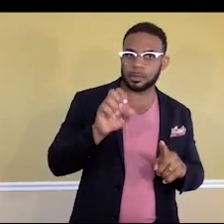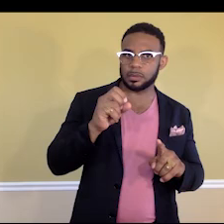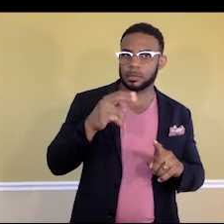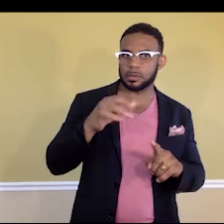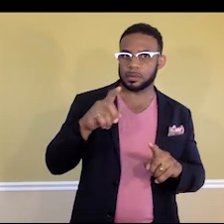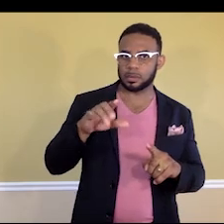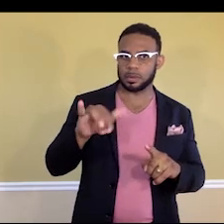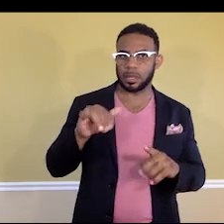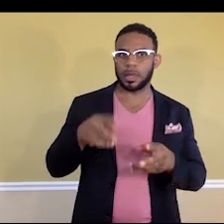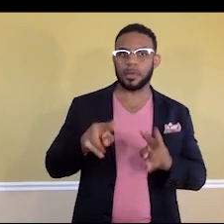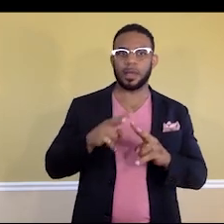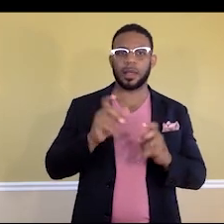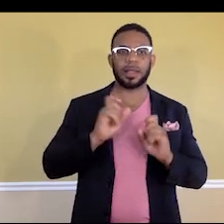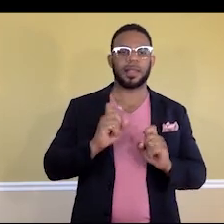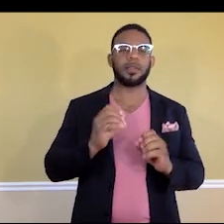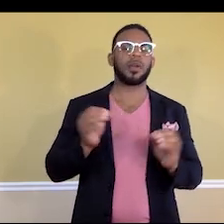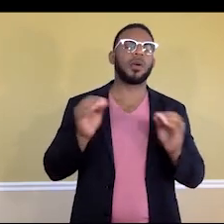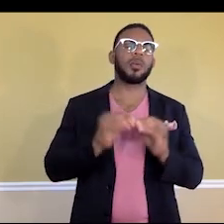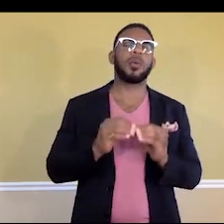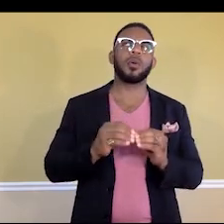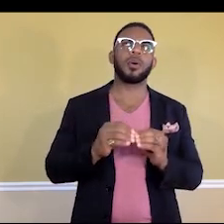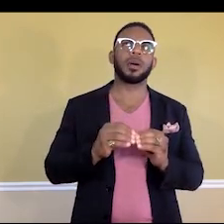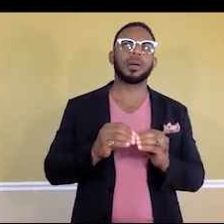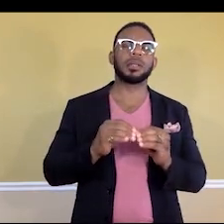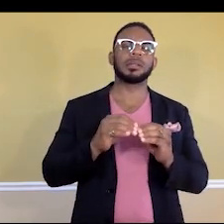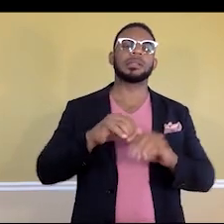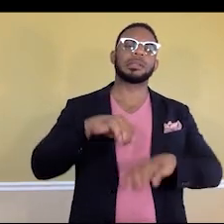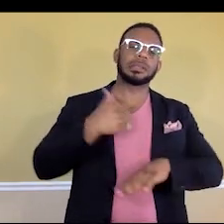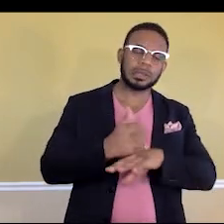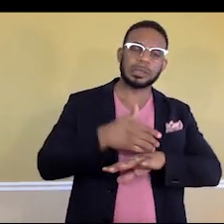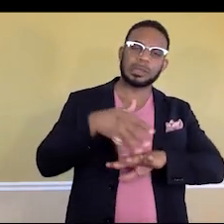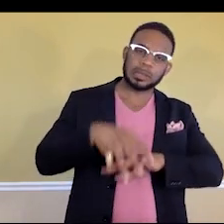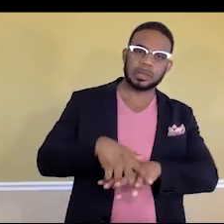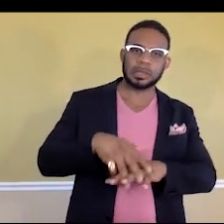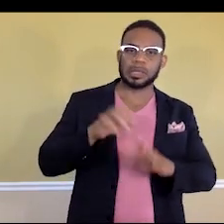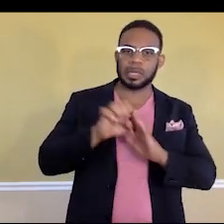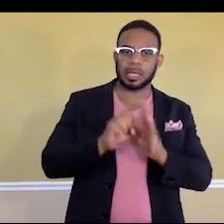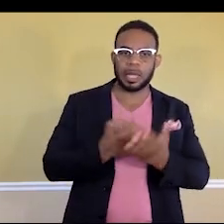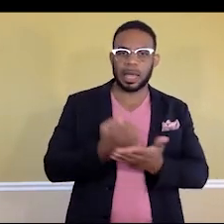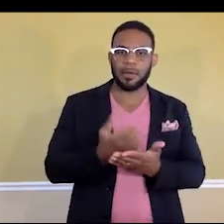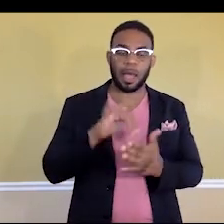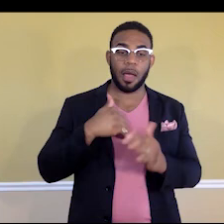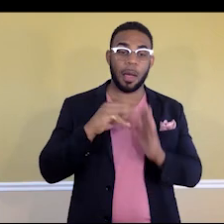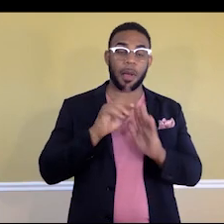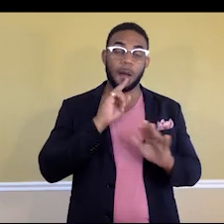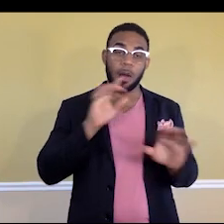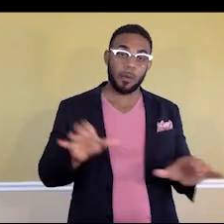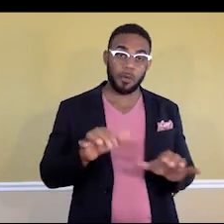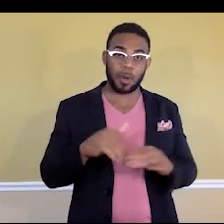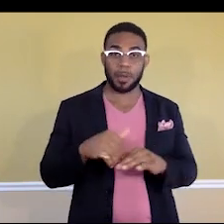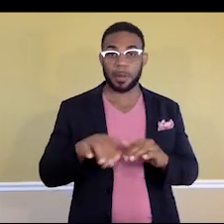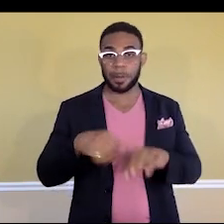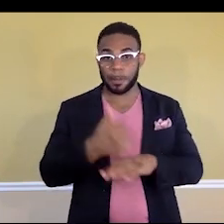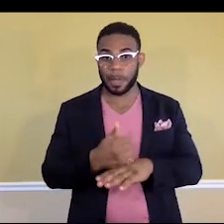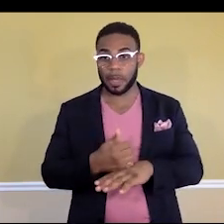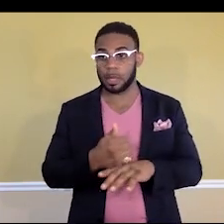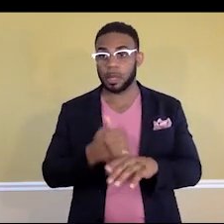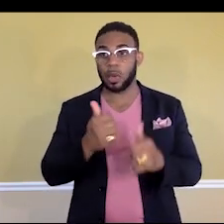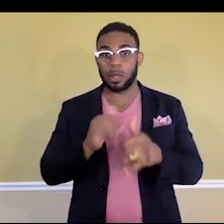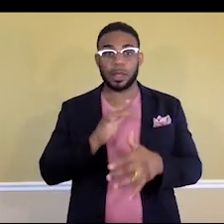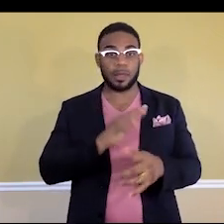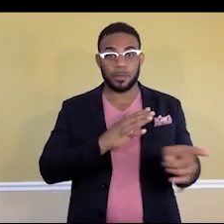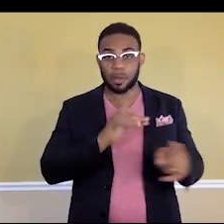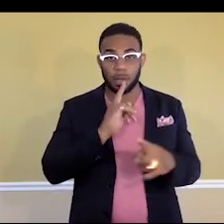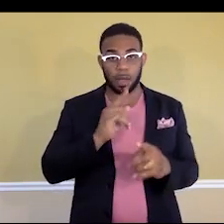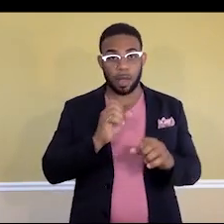values will give us just more concrete evidence of how our models are performing and based off and which